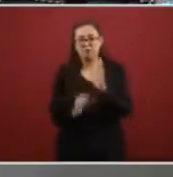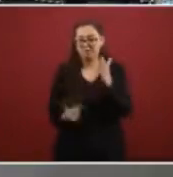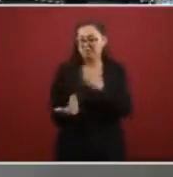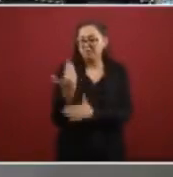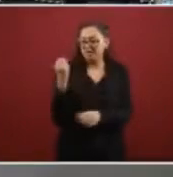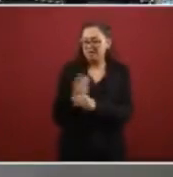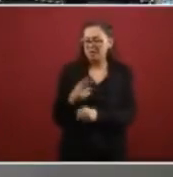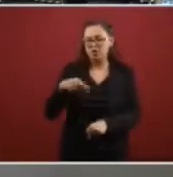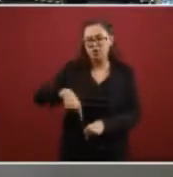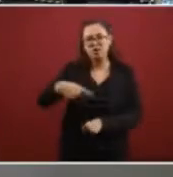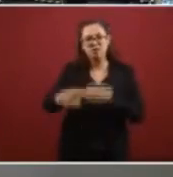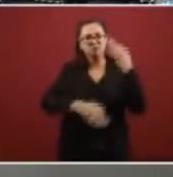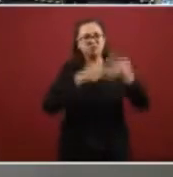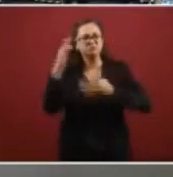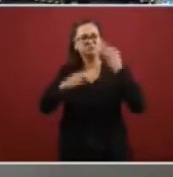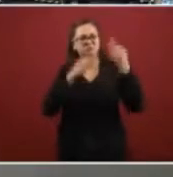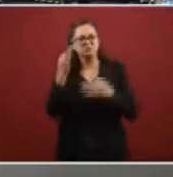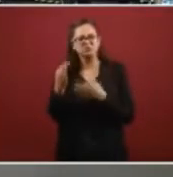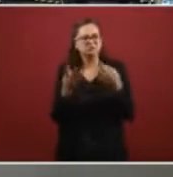these 9 months?